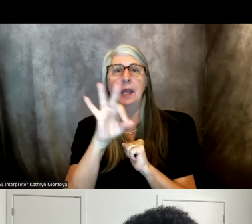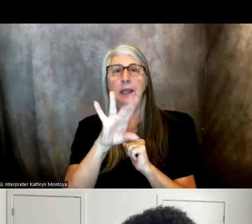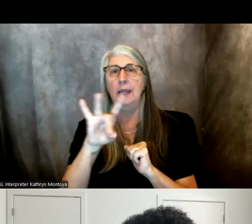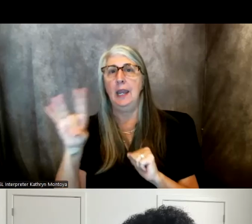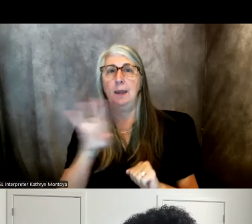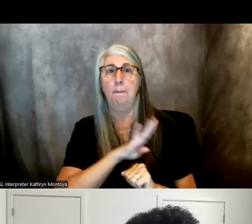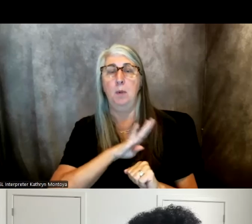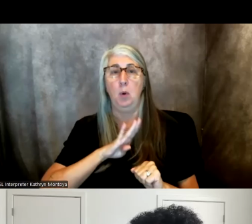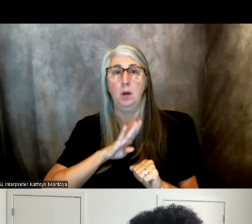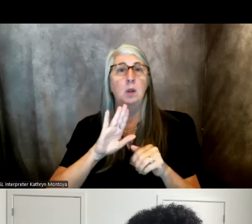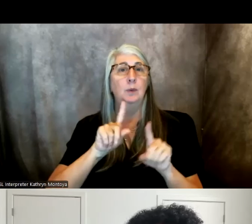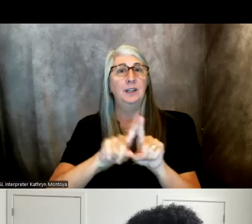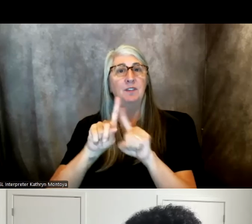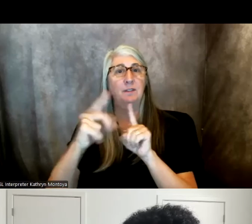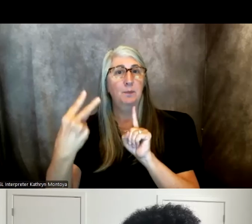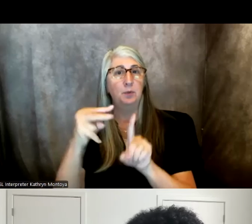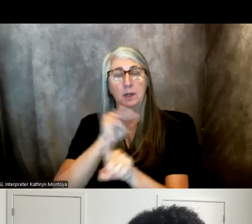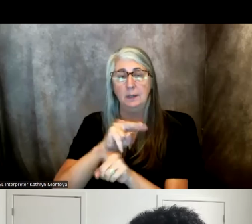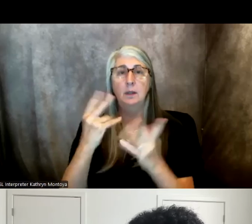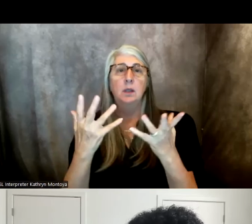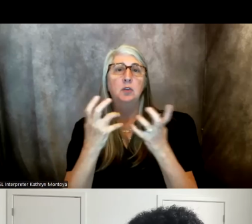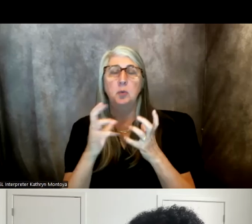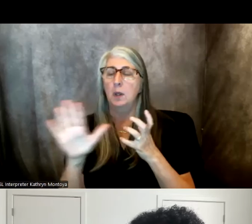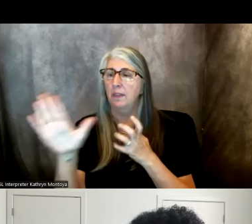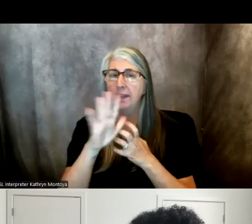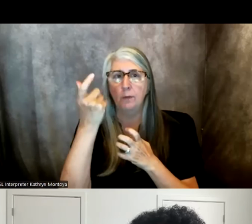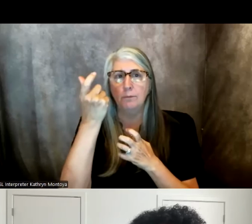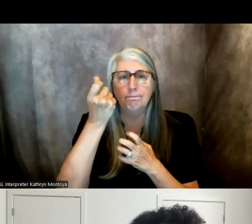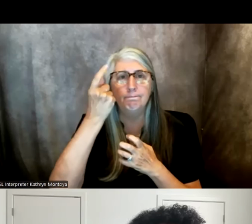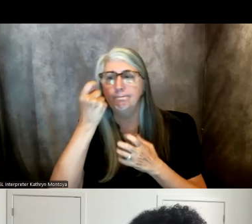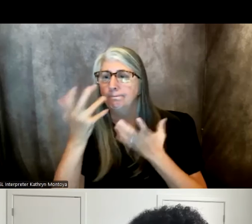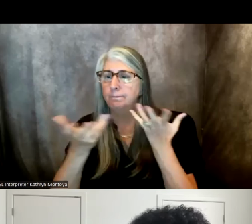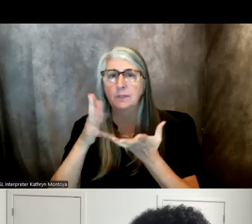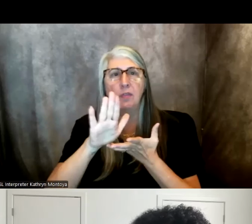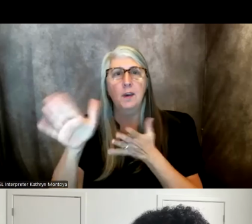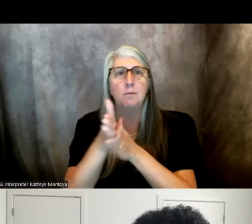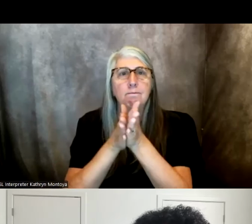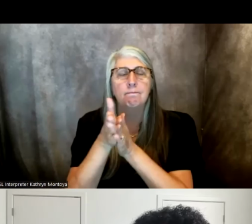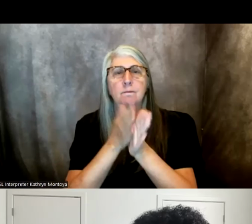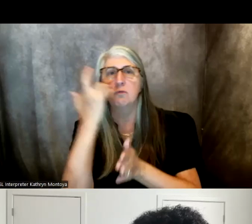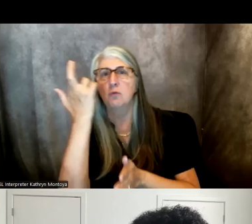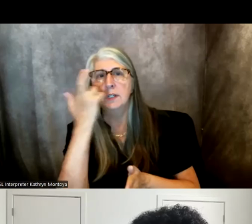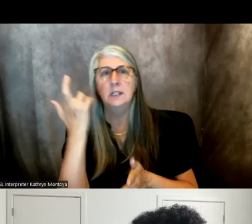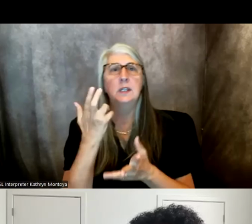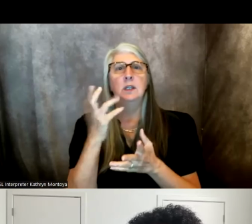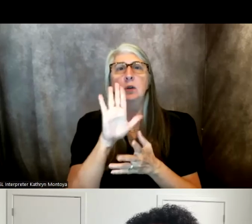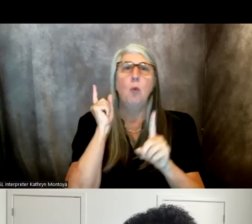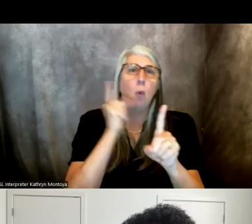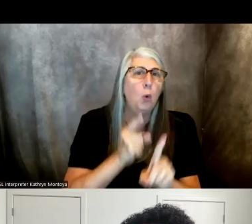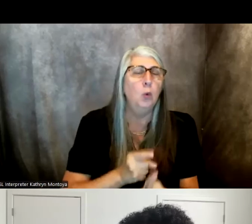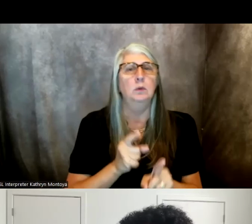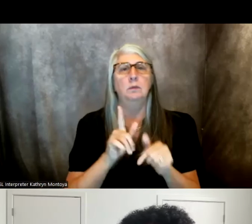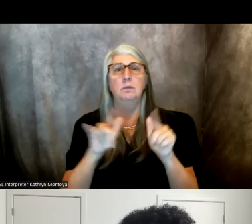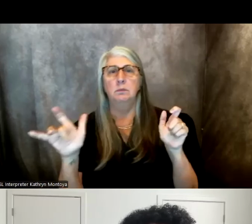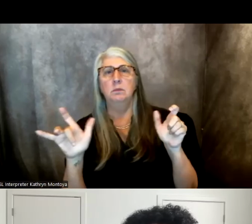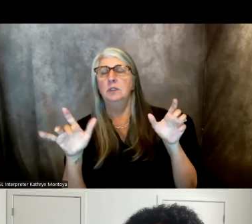wanted to understand what their motivations were for participating in this work, what their local goals may be, and just ensuring that there's